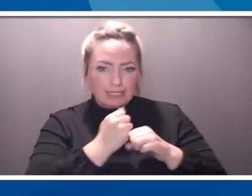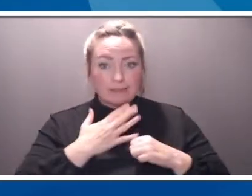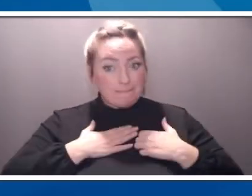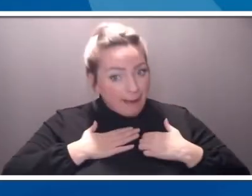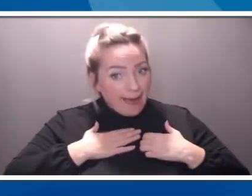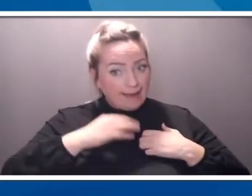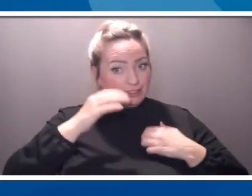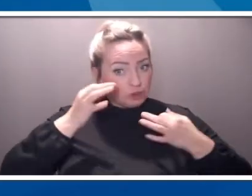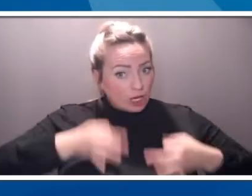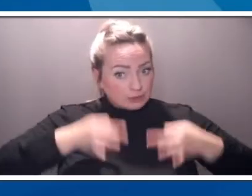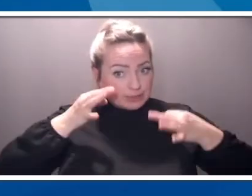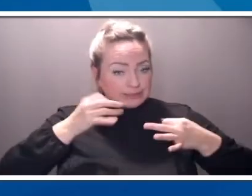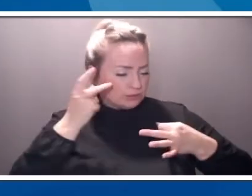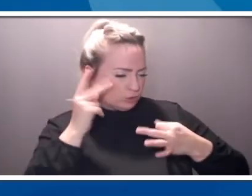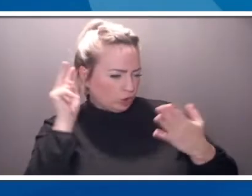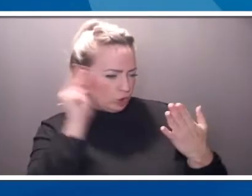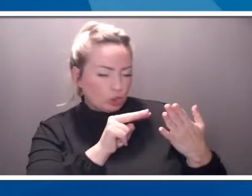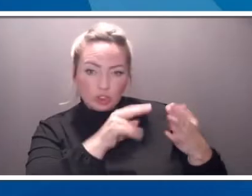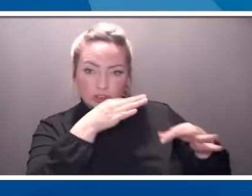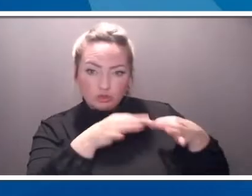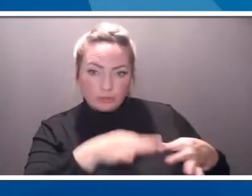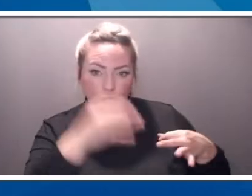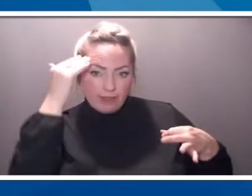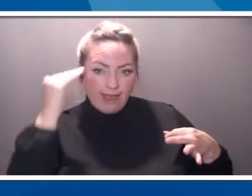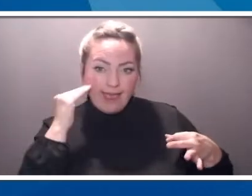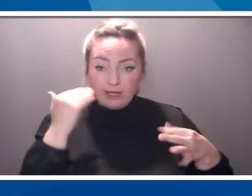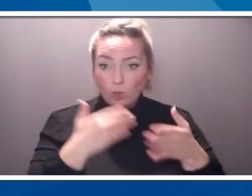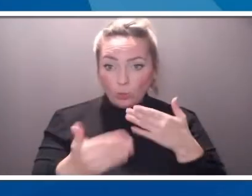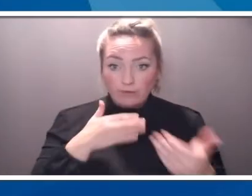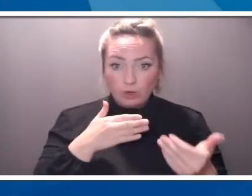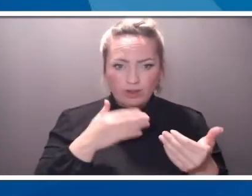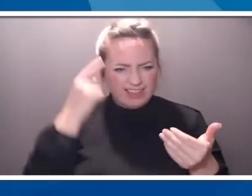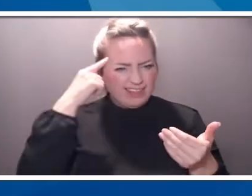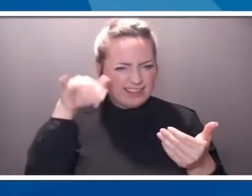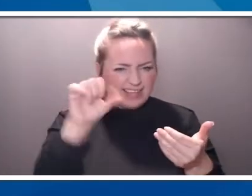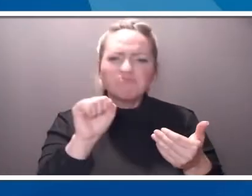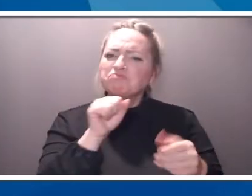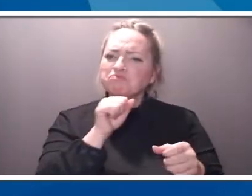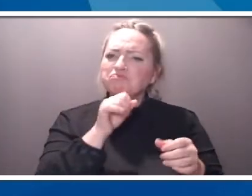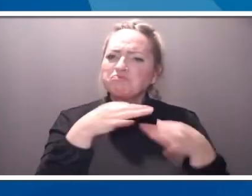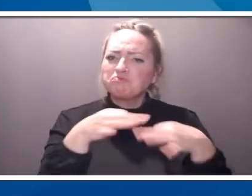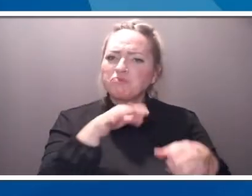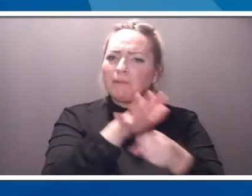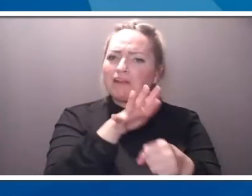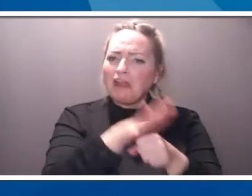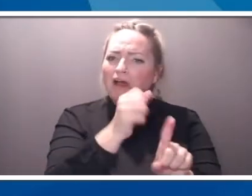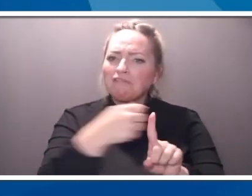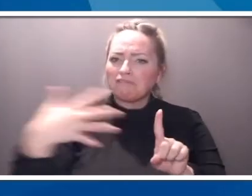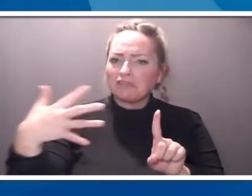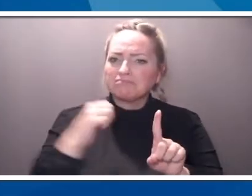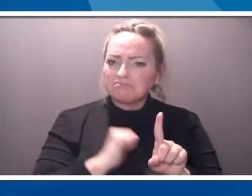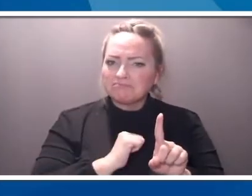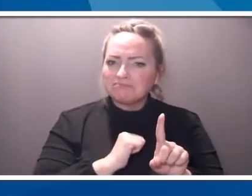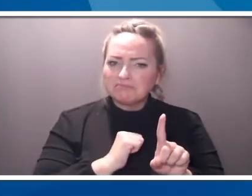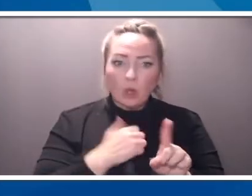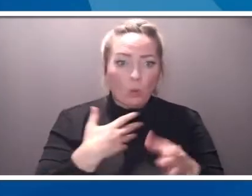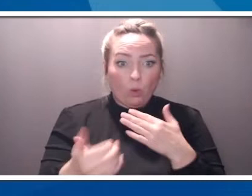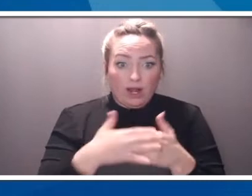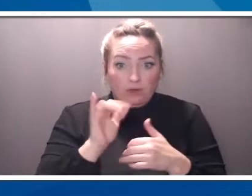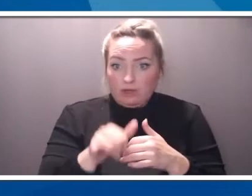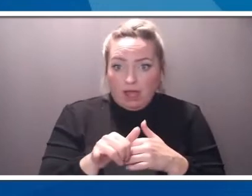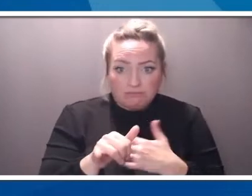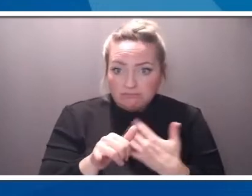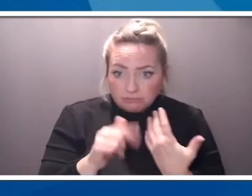audits, I need to use my own judgment to basically look at the description or the heading or whatever and think, yes, that is